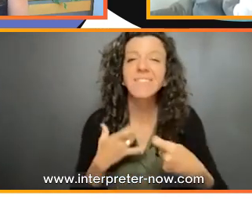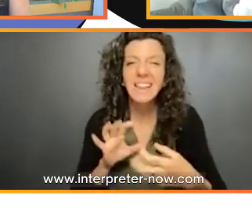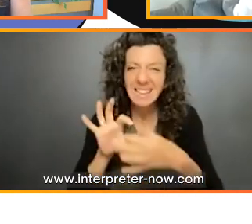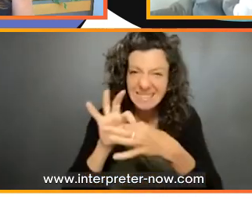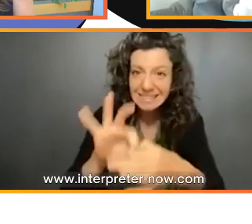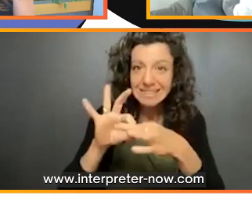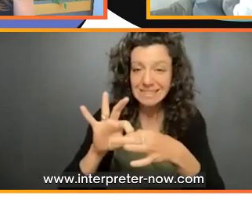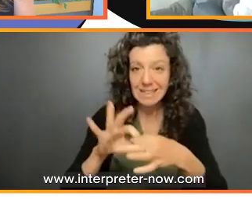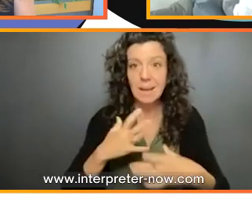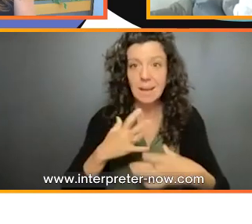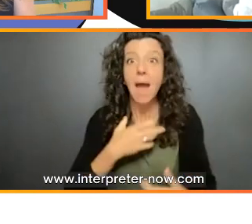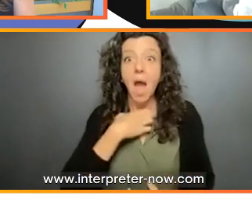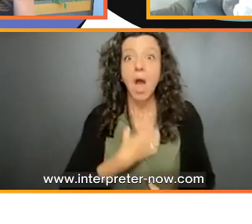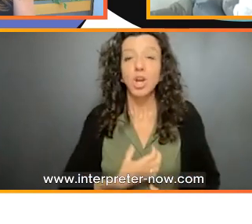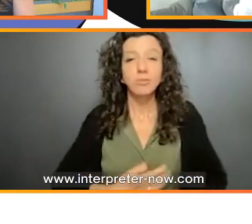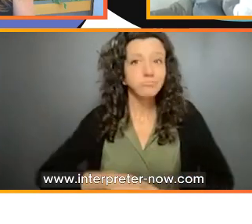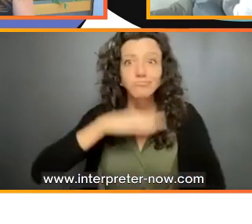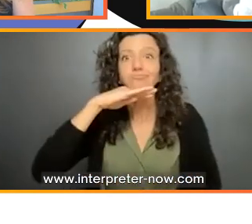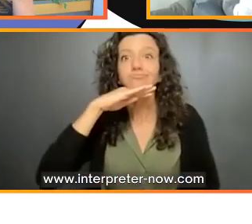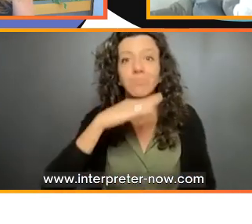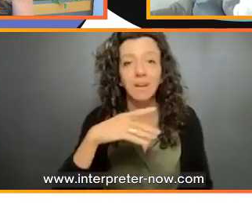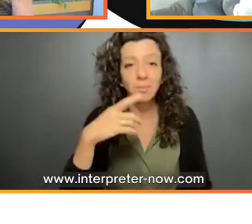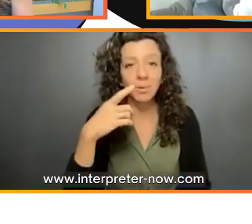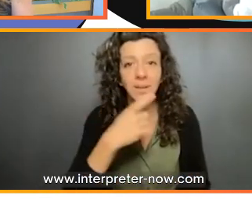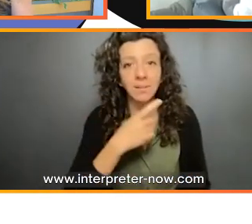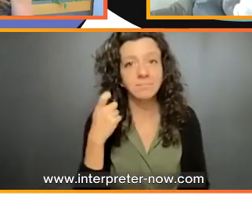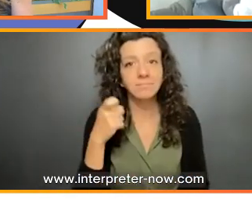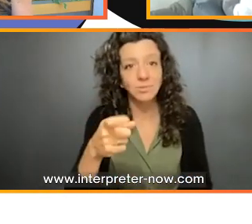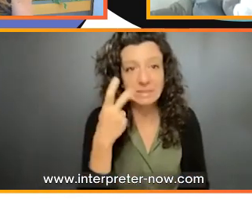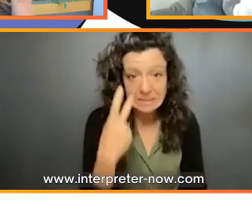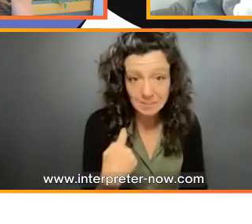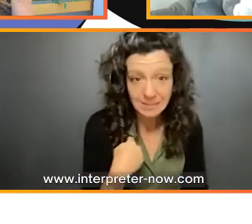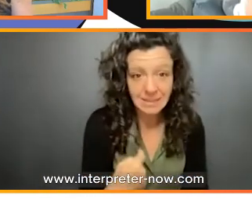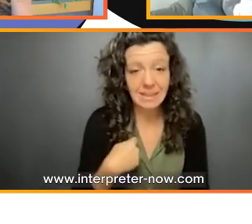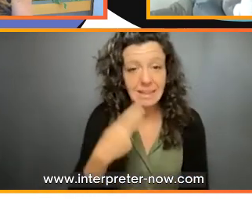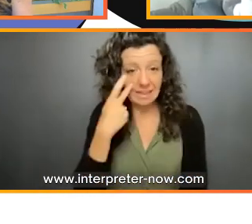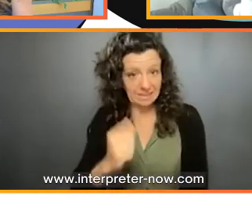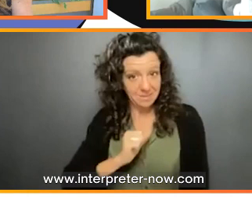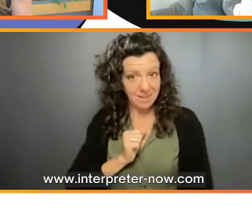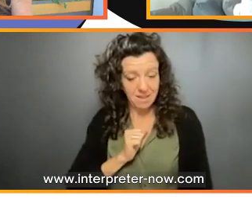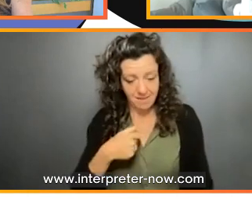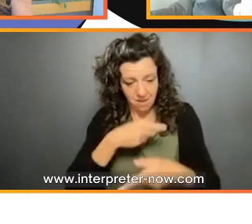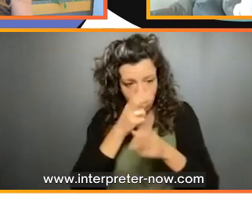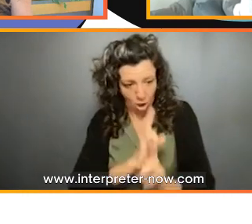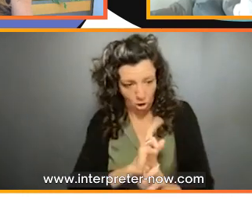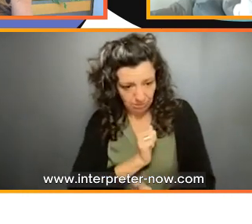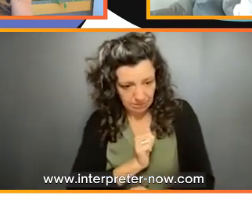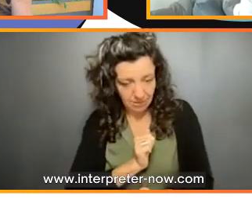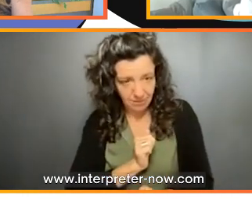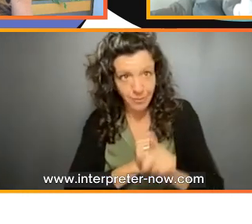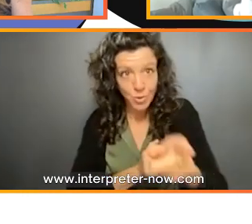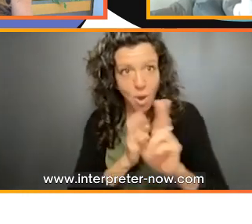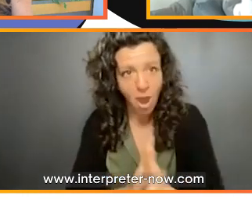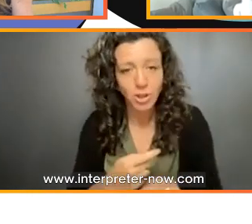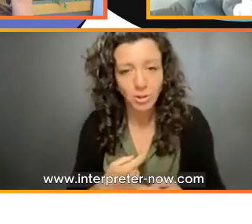Belonging is about the absence of loneliness. It's the, I feel connection. My hunger